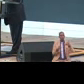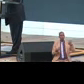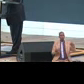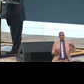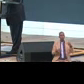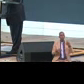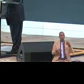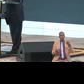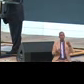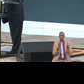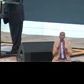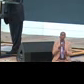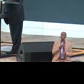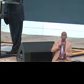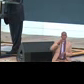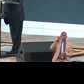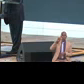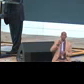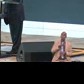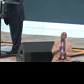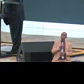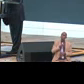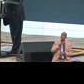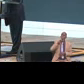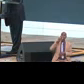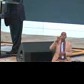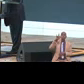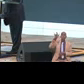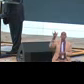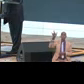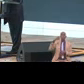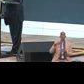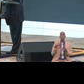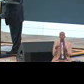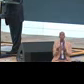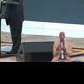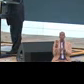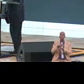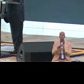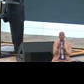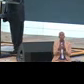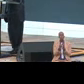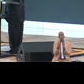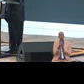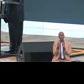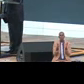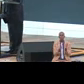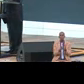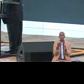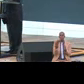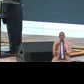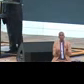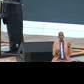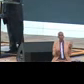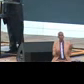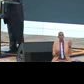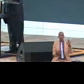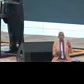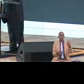thrown up, and it goes up and it overcomes the law of gravity. There is